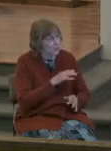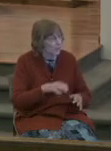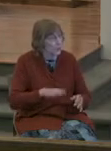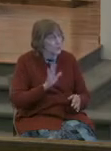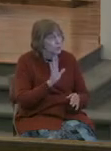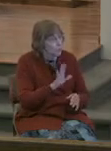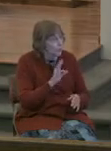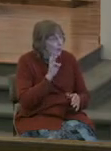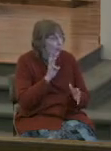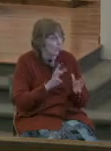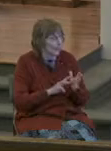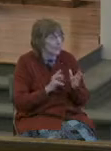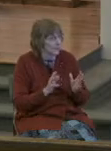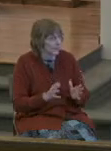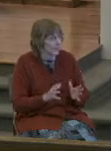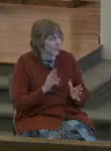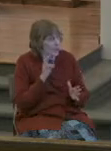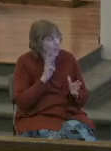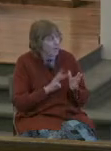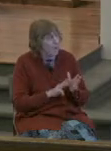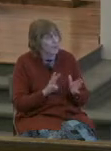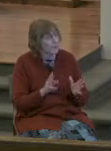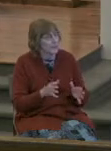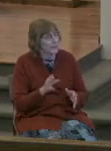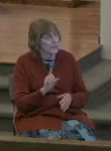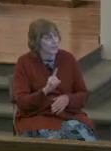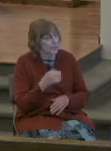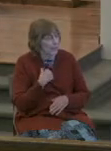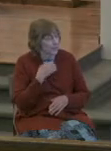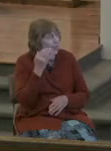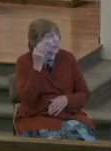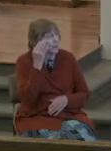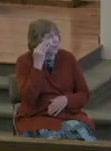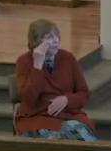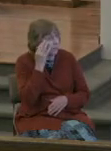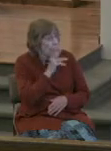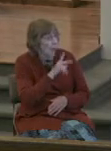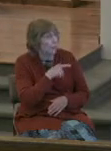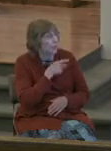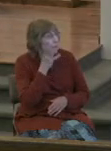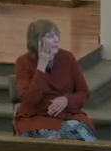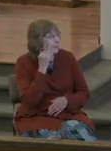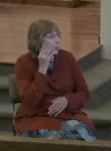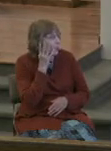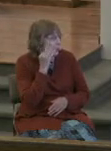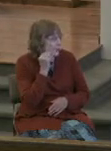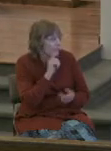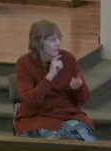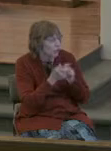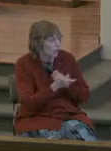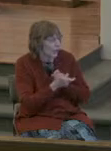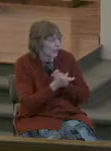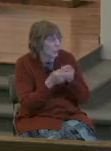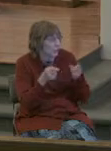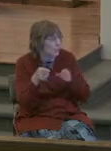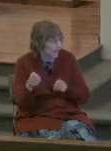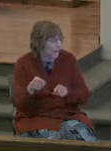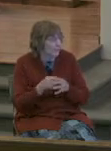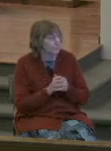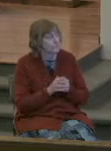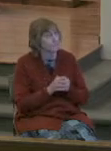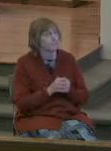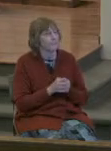witness. Now, a witness is somebody who has knowledge, personal experience of a change or an event.